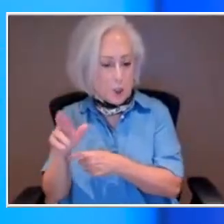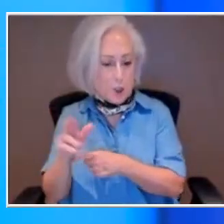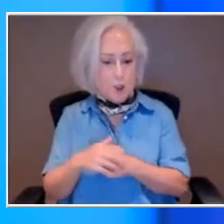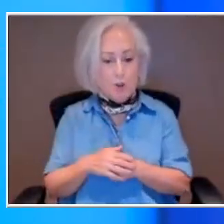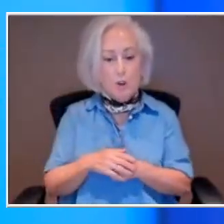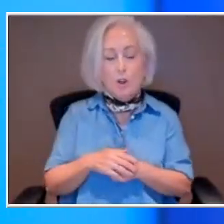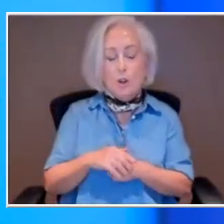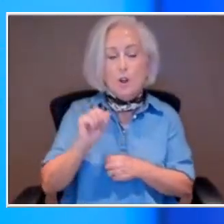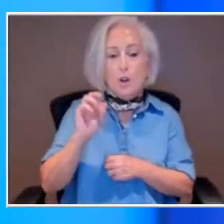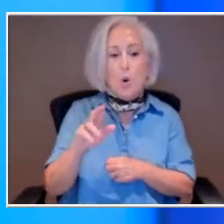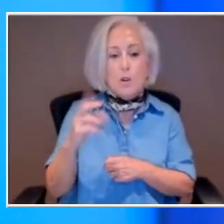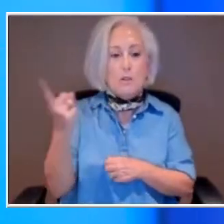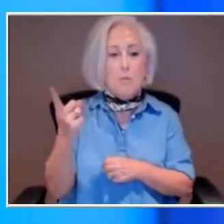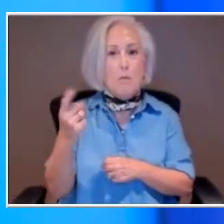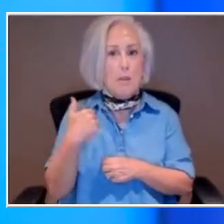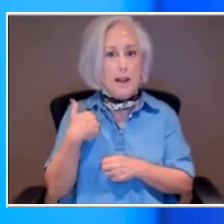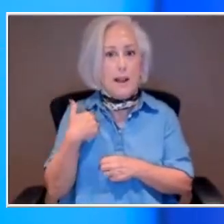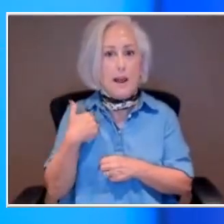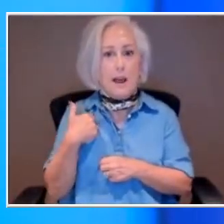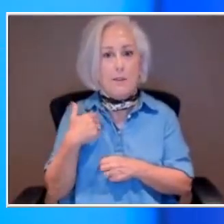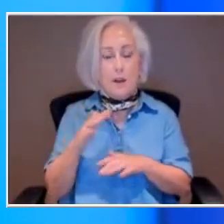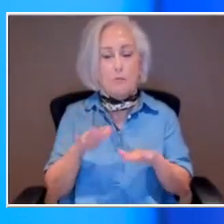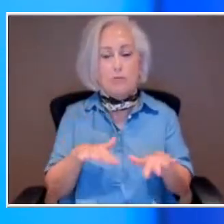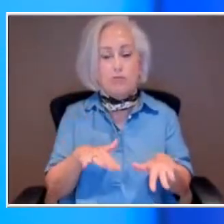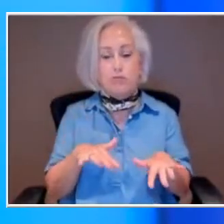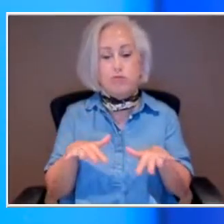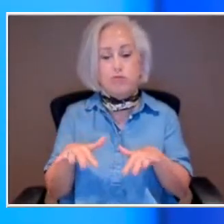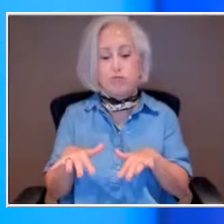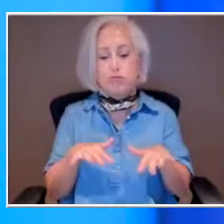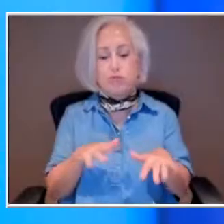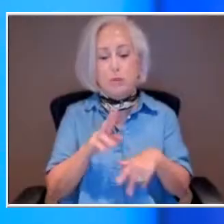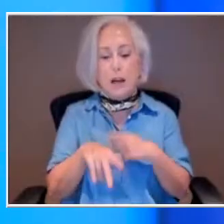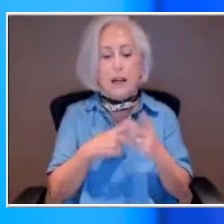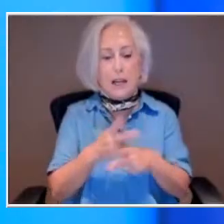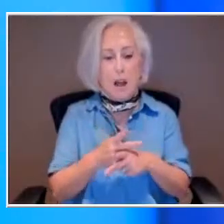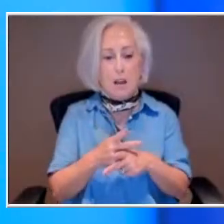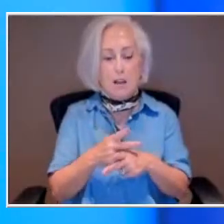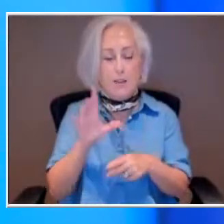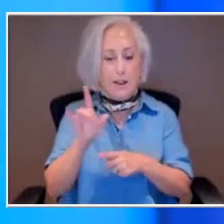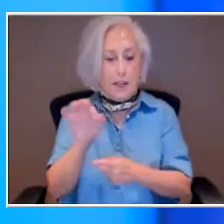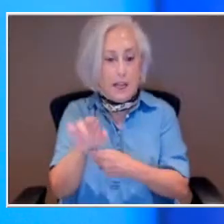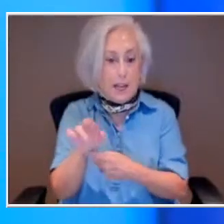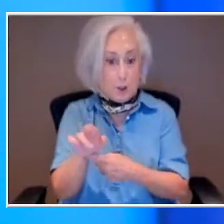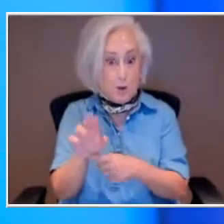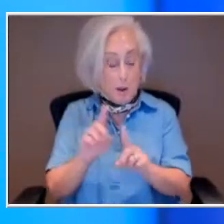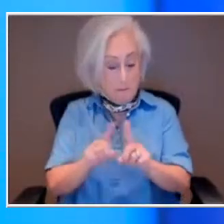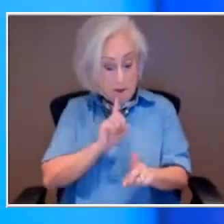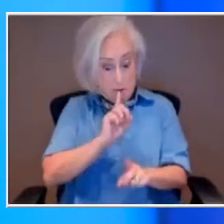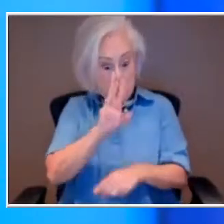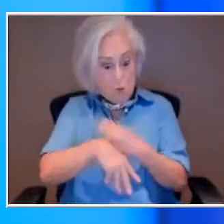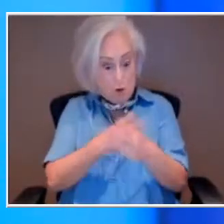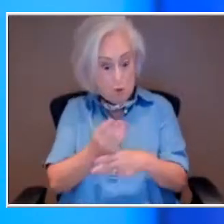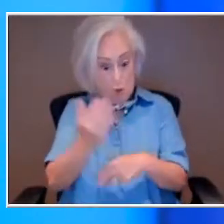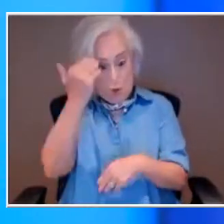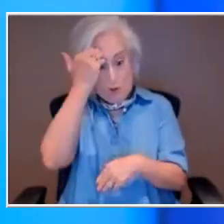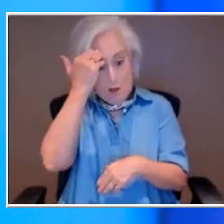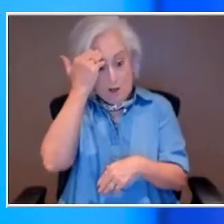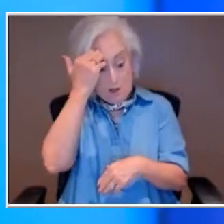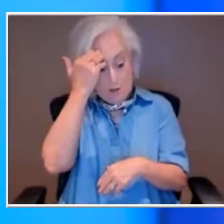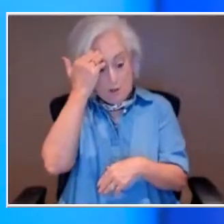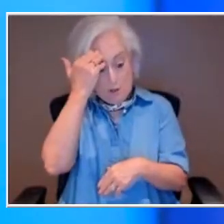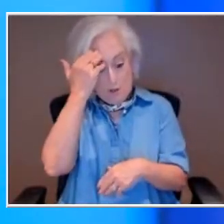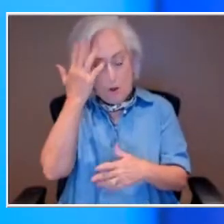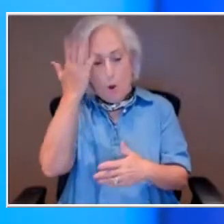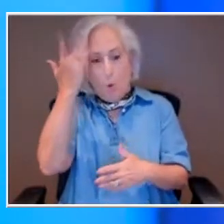almost dormant type of in situ disease. But the reality that we know is, why do mammograms